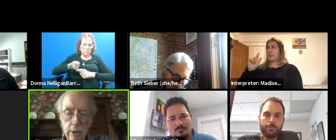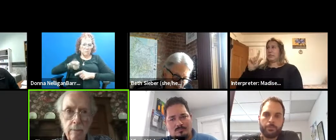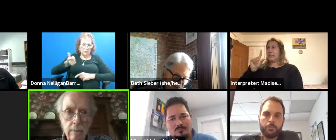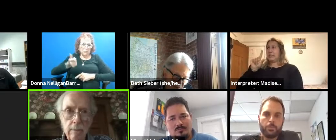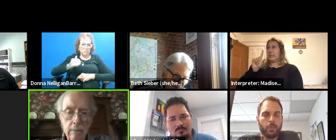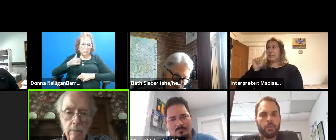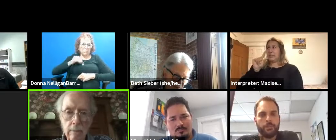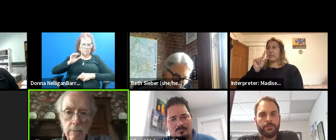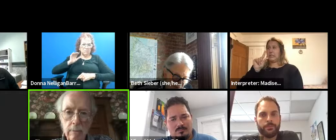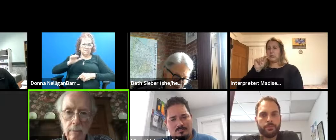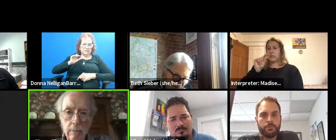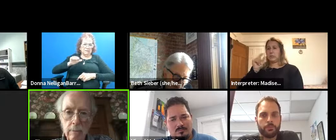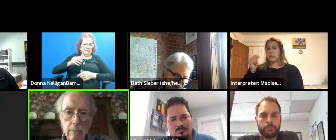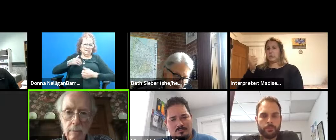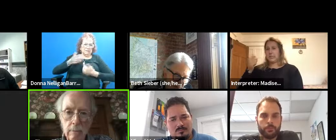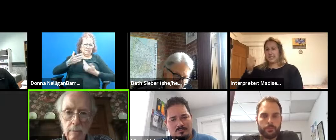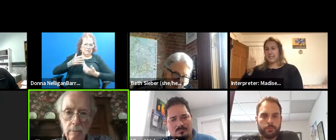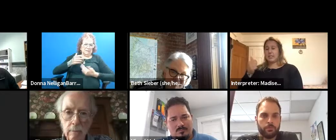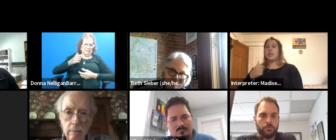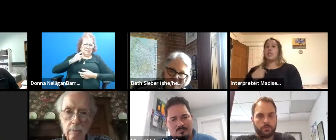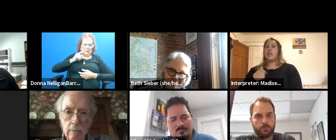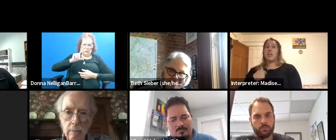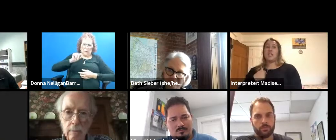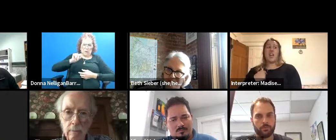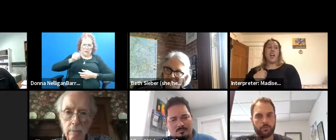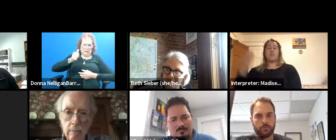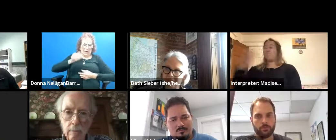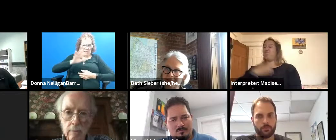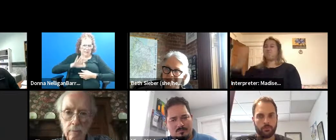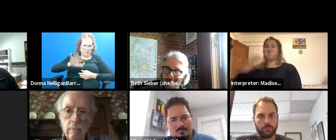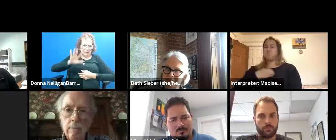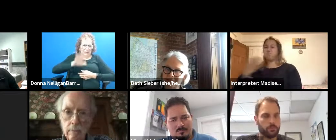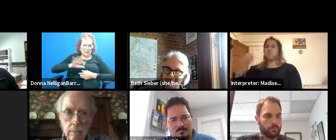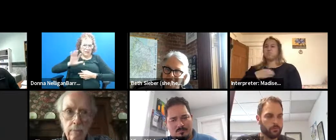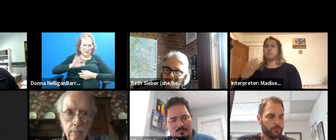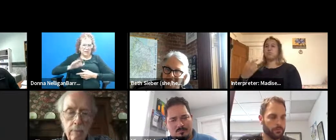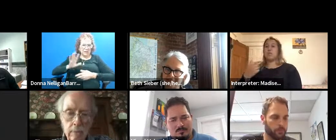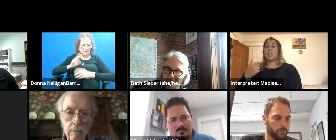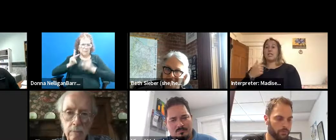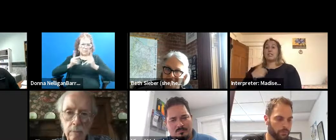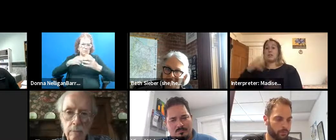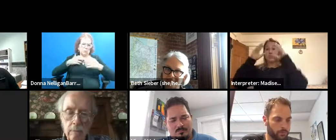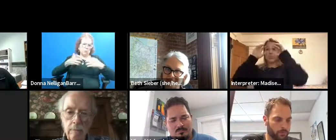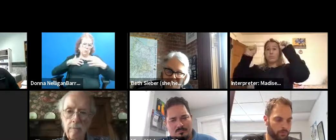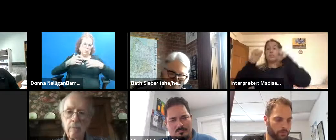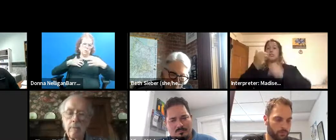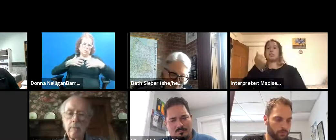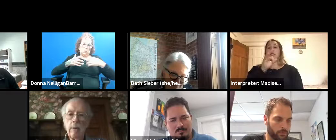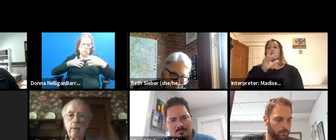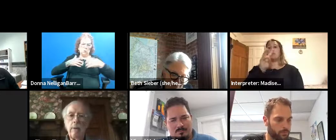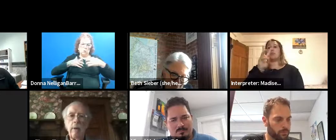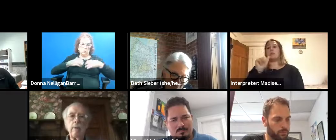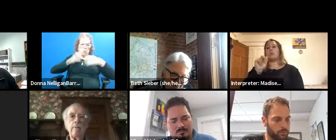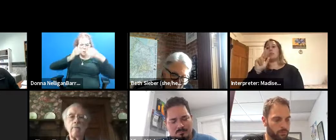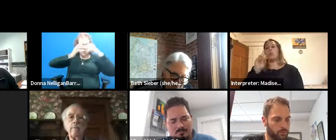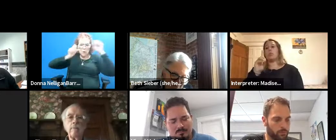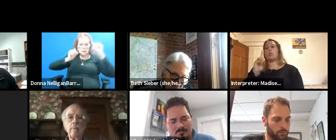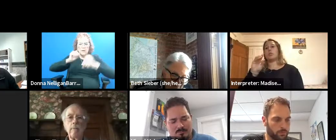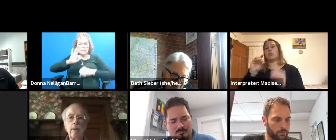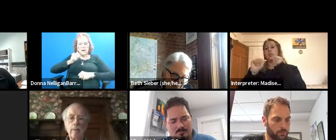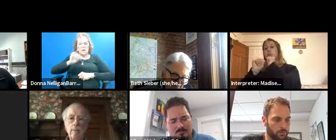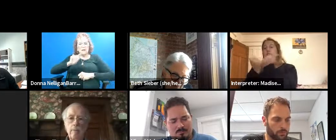and correct. I was very vocal about that at the time. I was the president of the 19th Ward Community Association. And